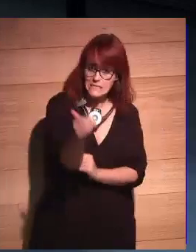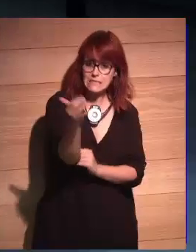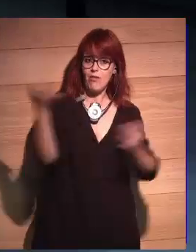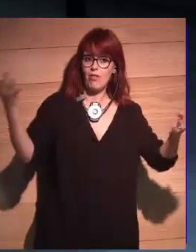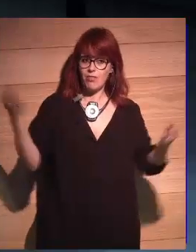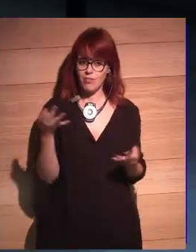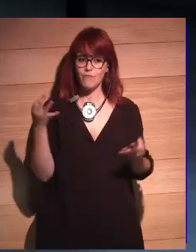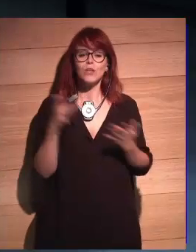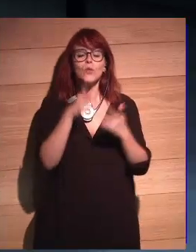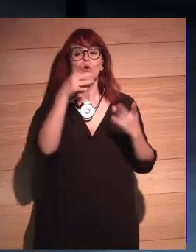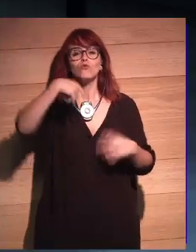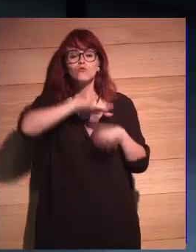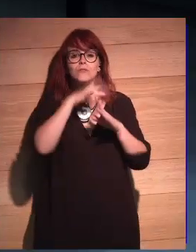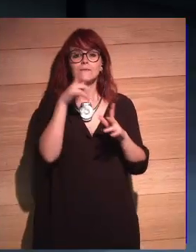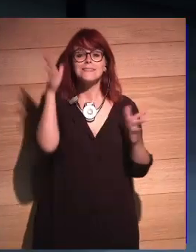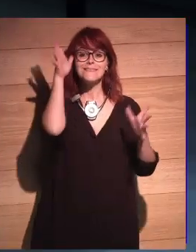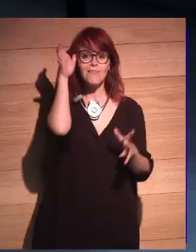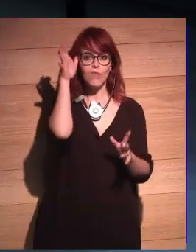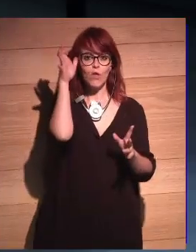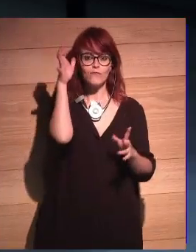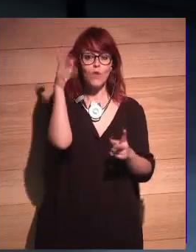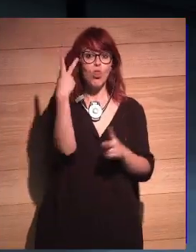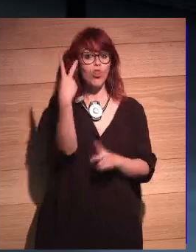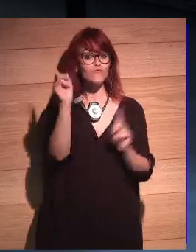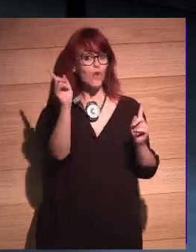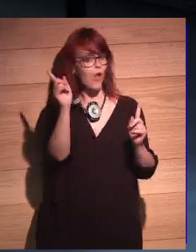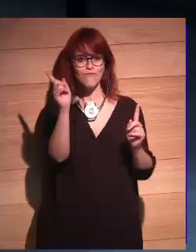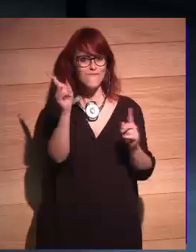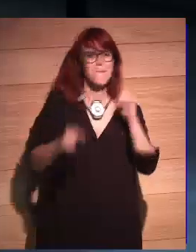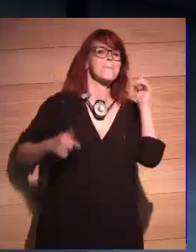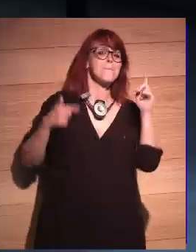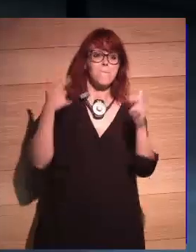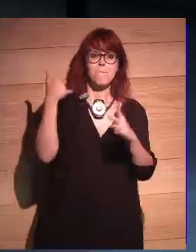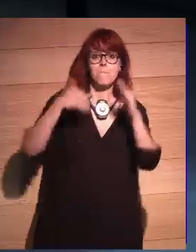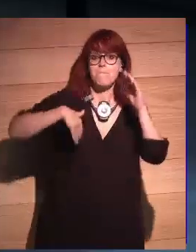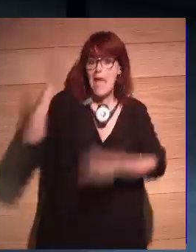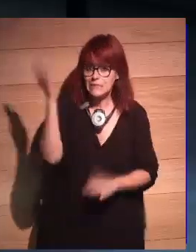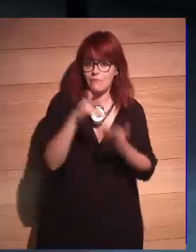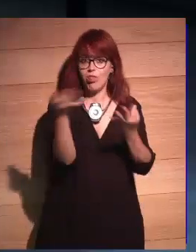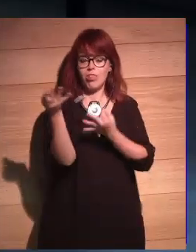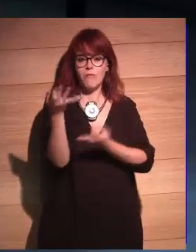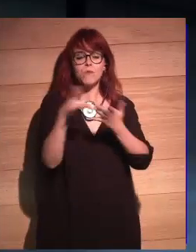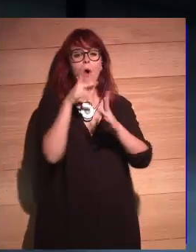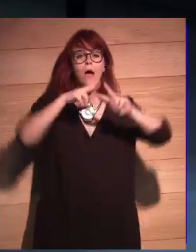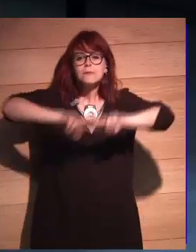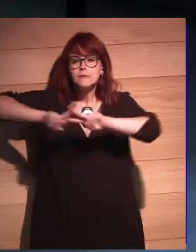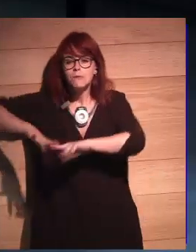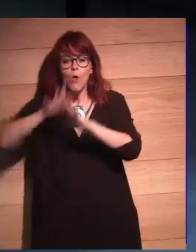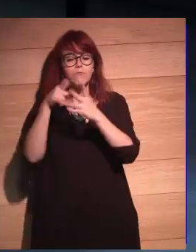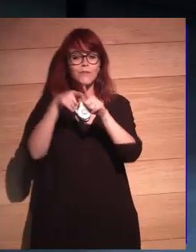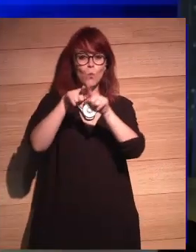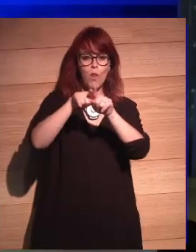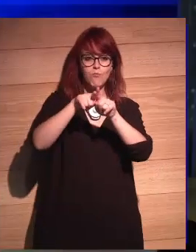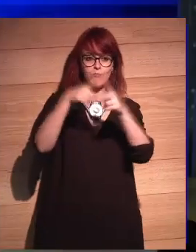than two senses, and we're not even exploring some of those. But we are in R&D, so we're looking at